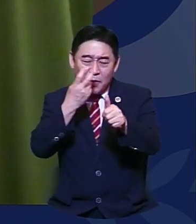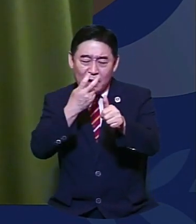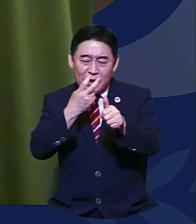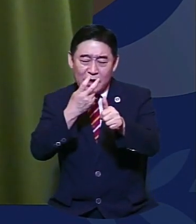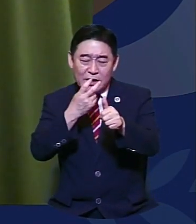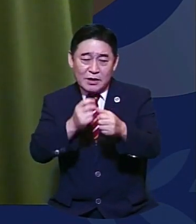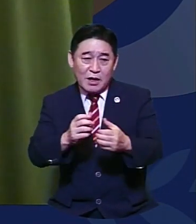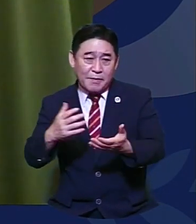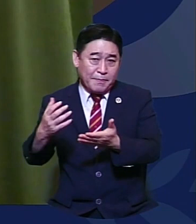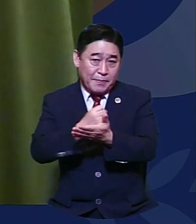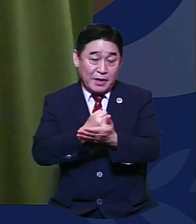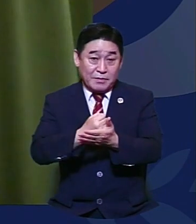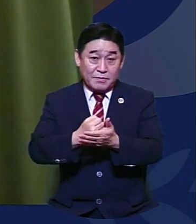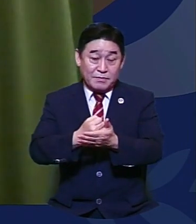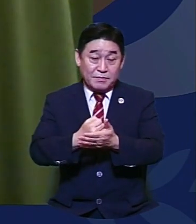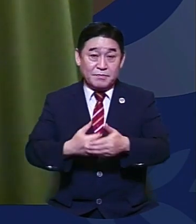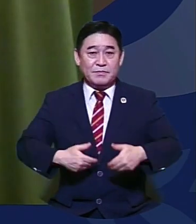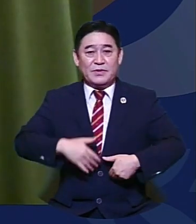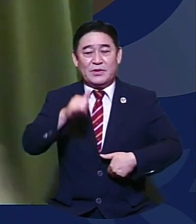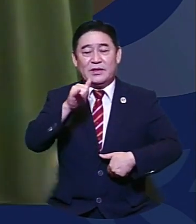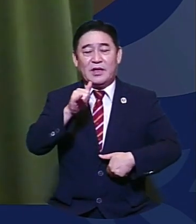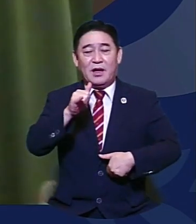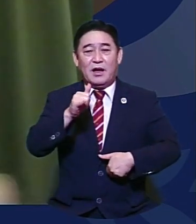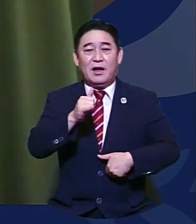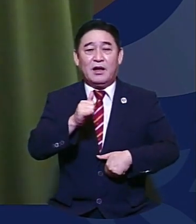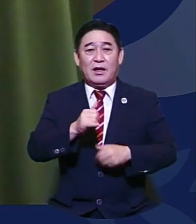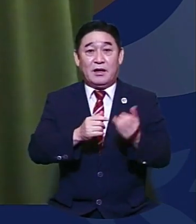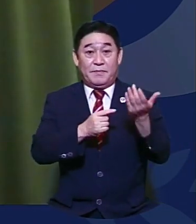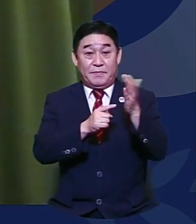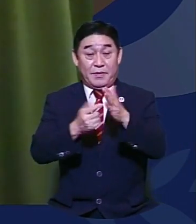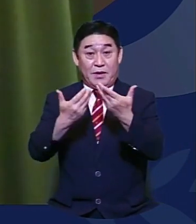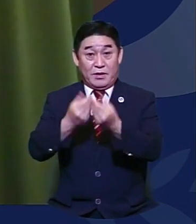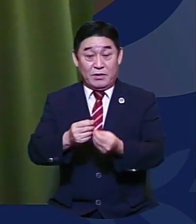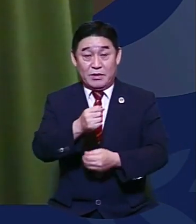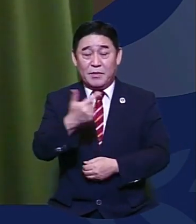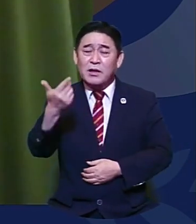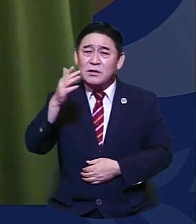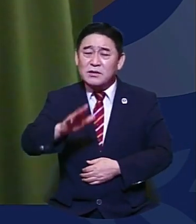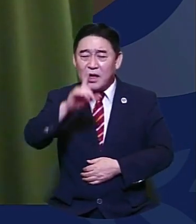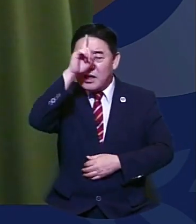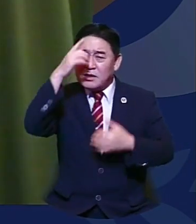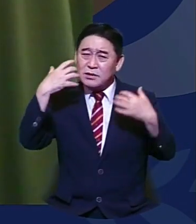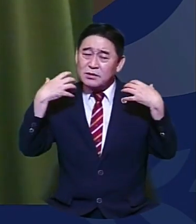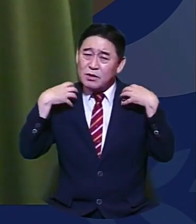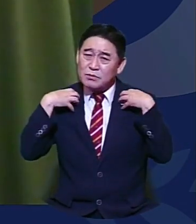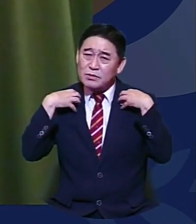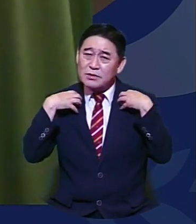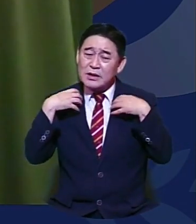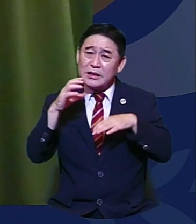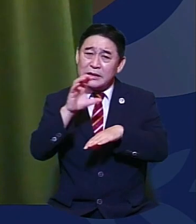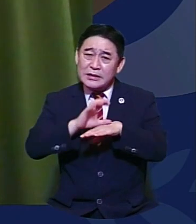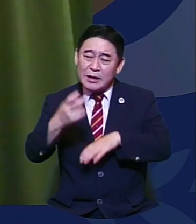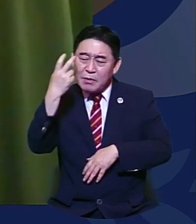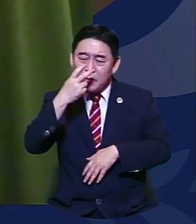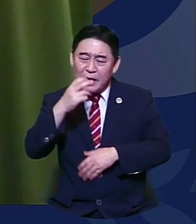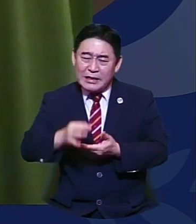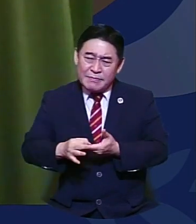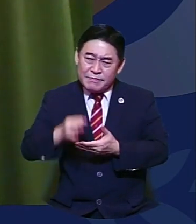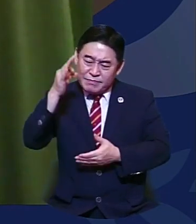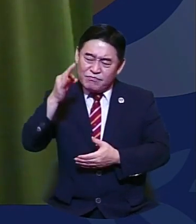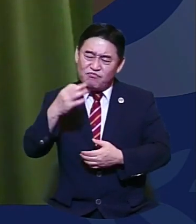We often hear people express concerns that governments don't see cybersecurity as a national security issue, viewing it instead as a matter